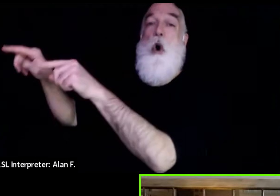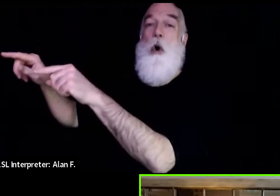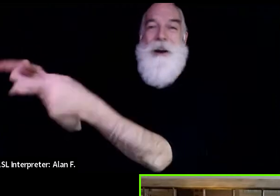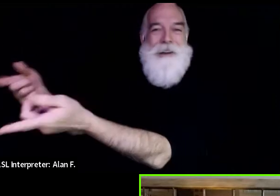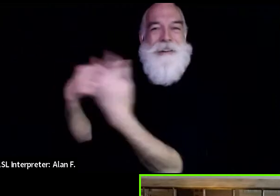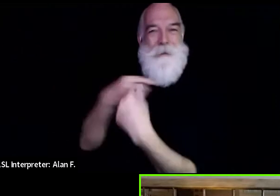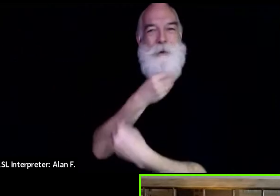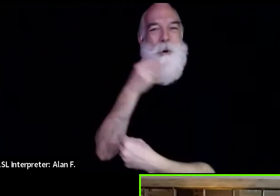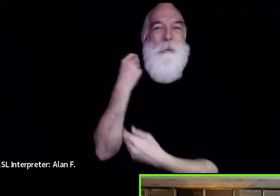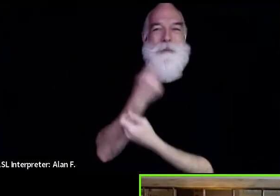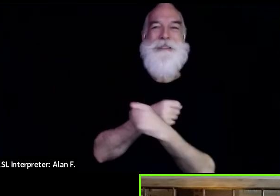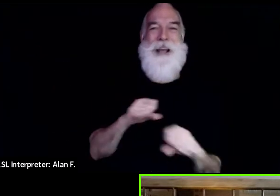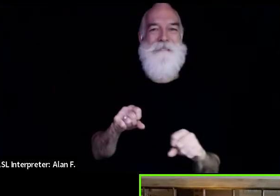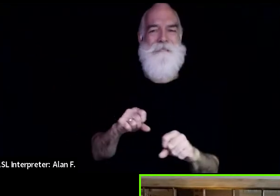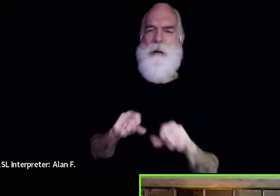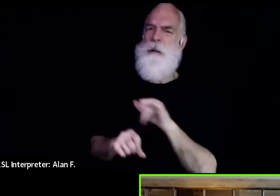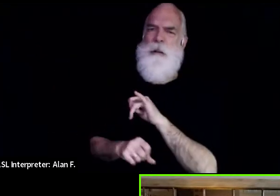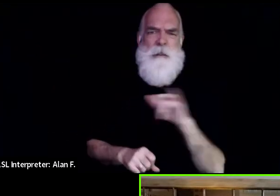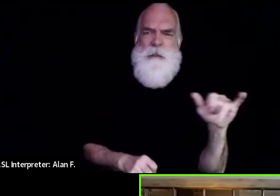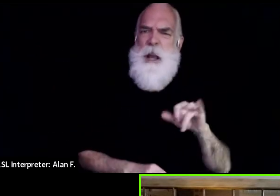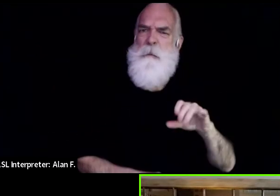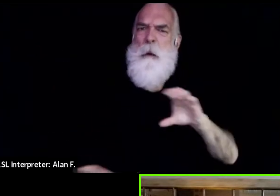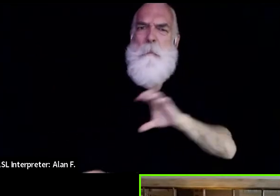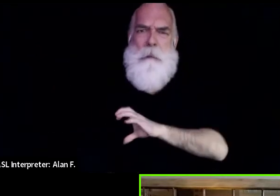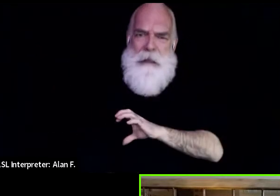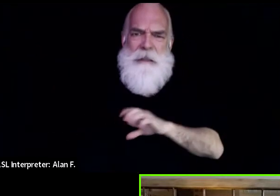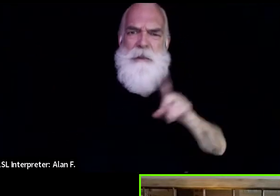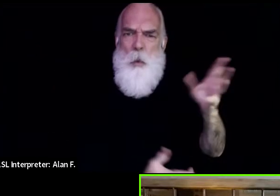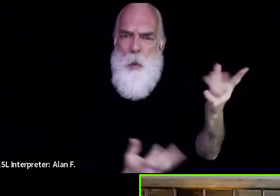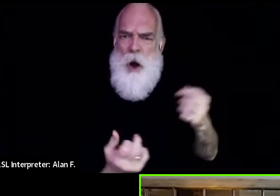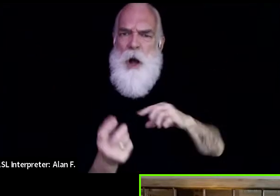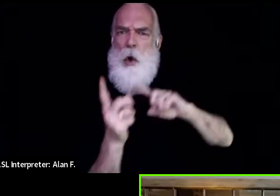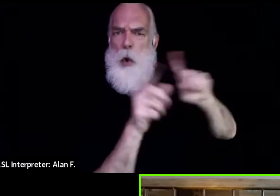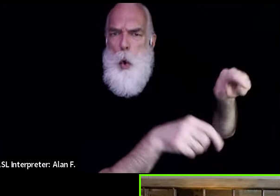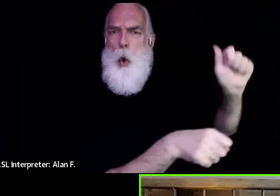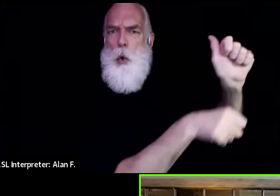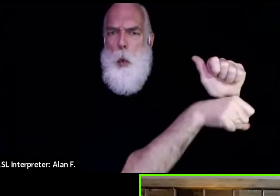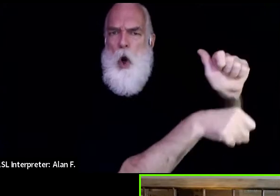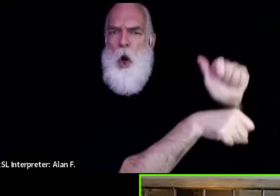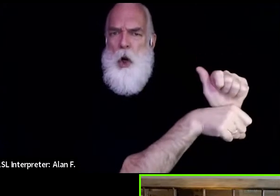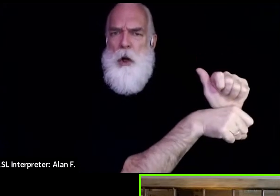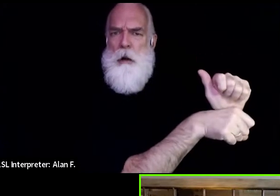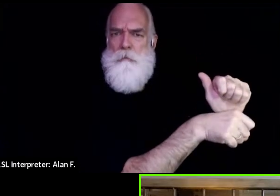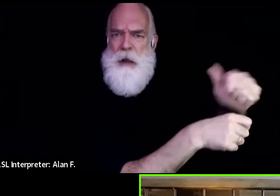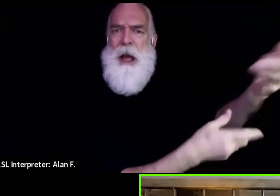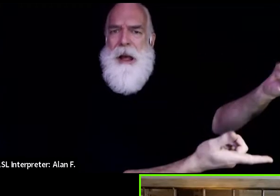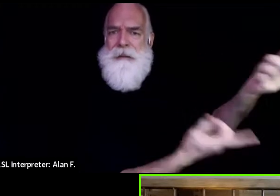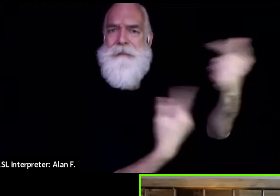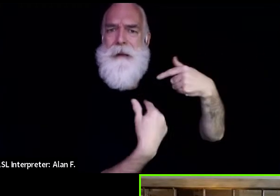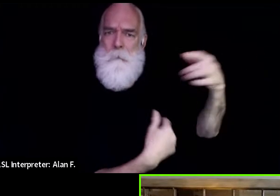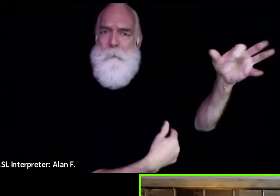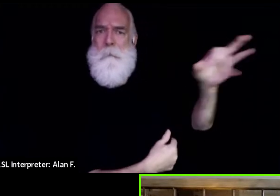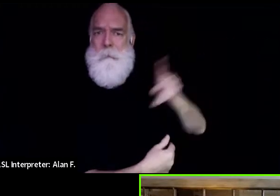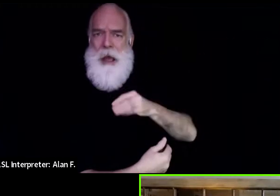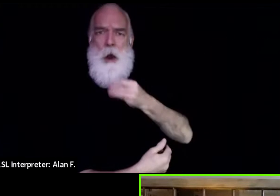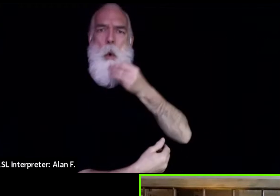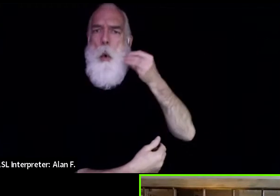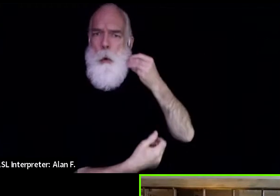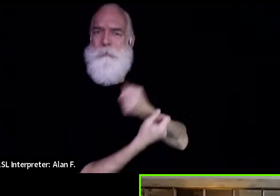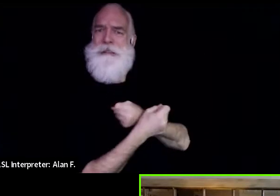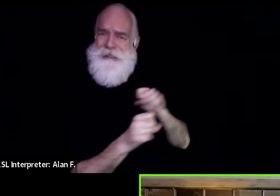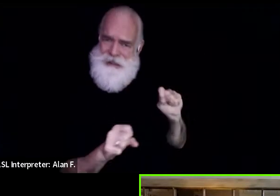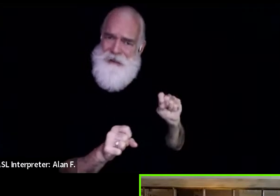have safe interactions and make it home to their families safely. I would say,